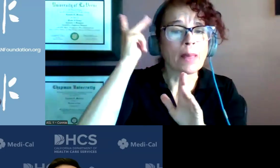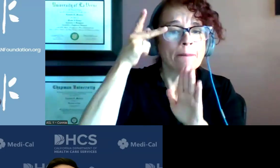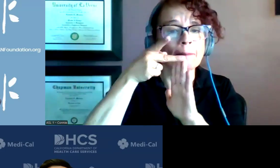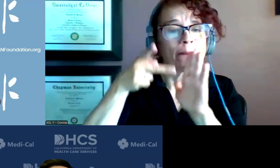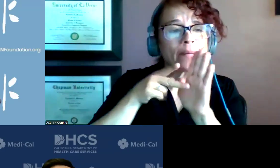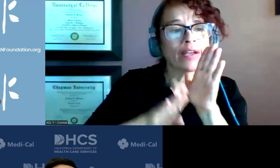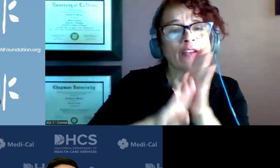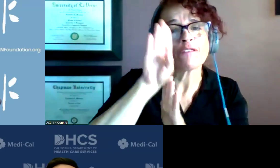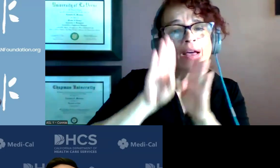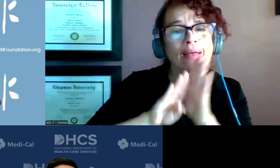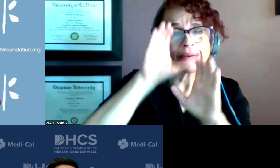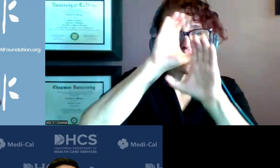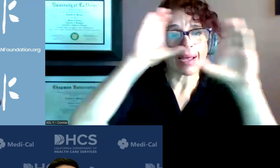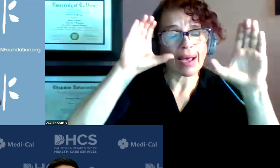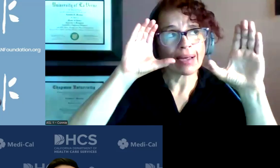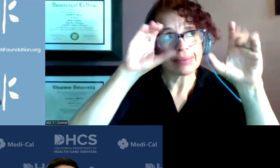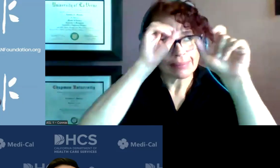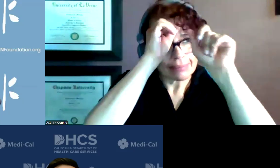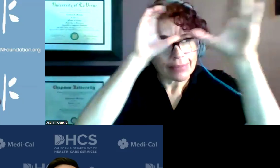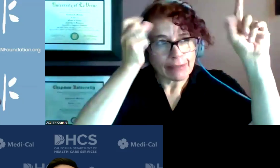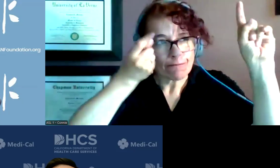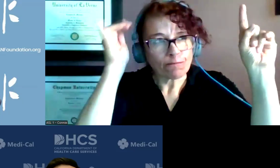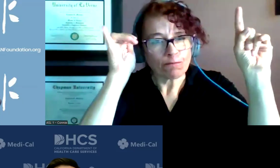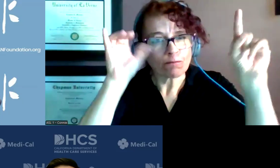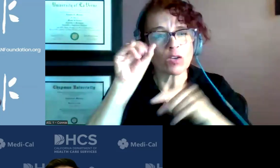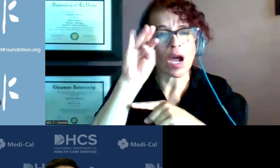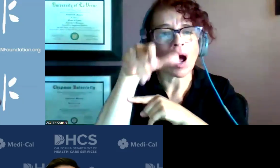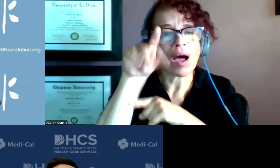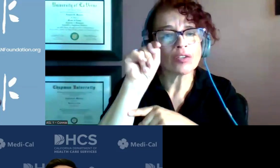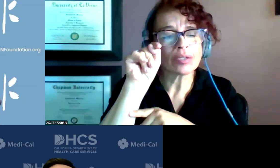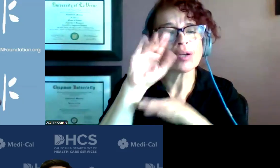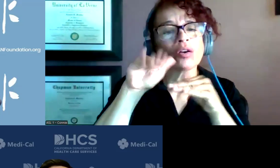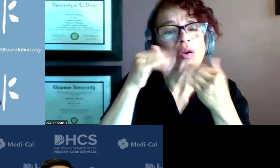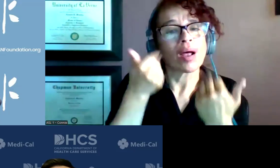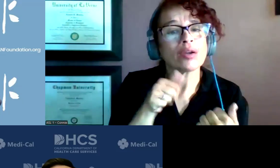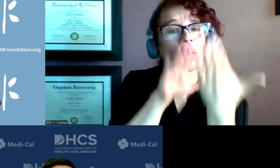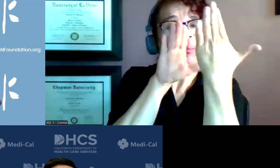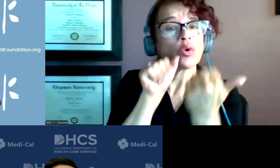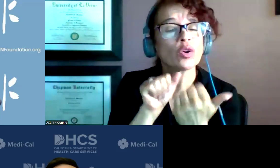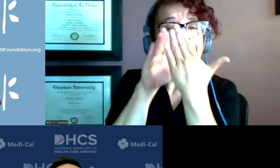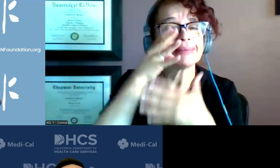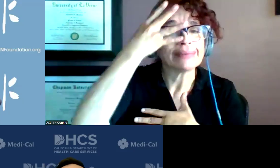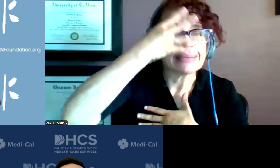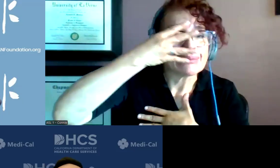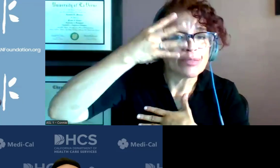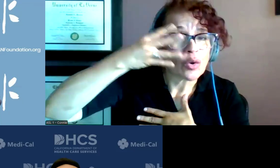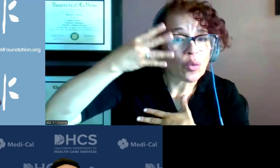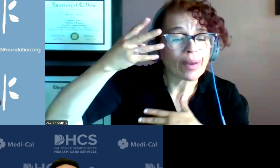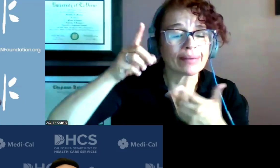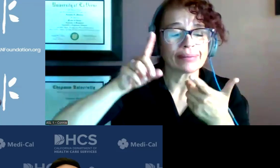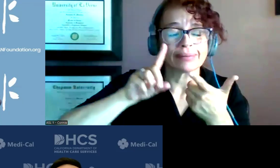and concept development for how that how we're going to approach the integration.